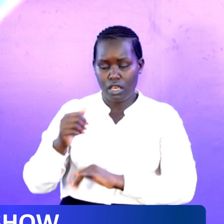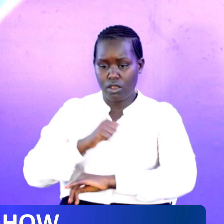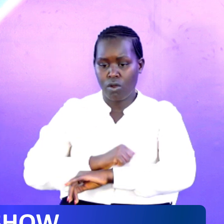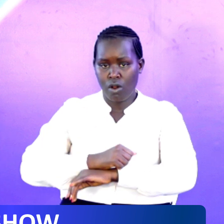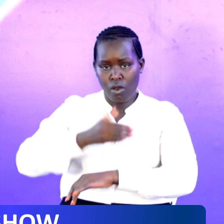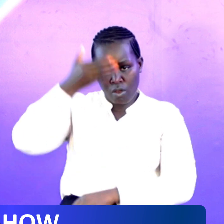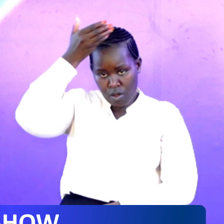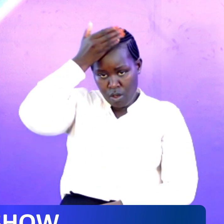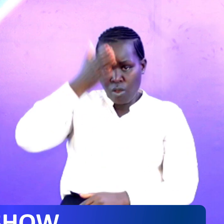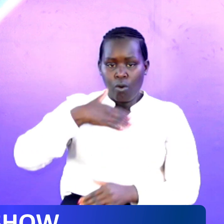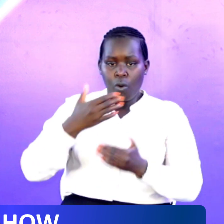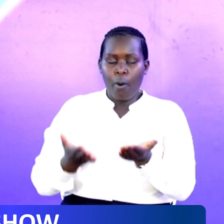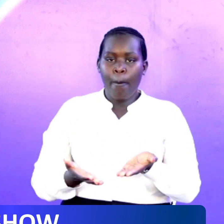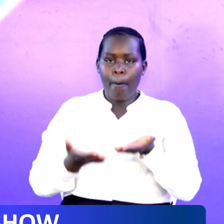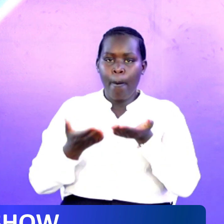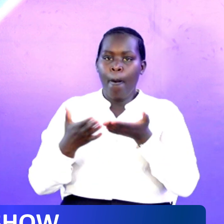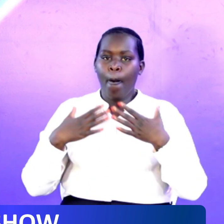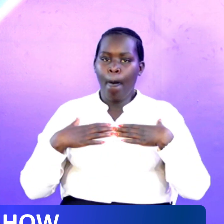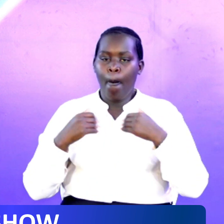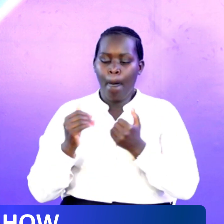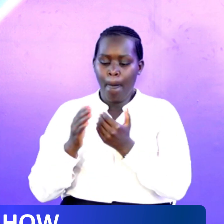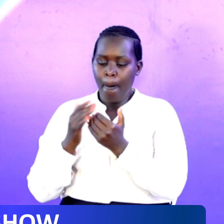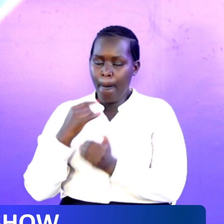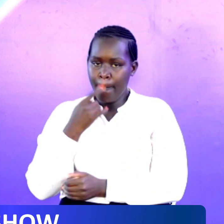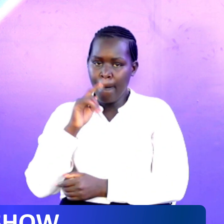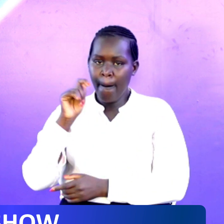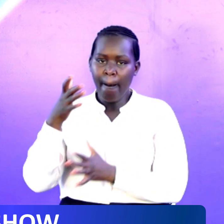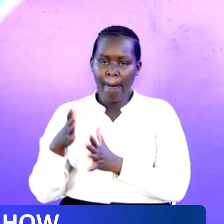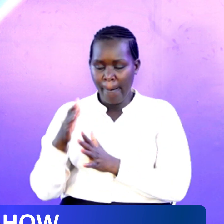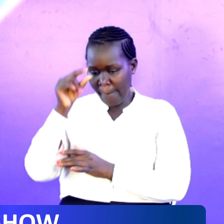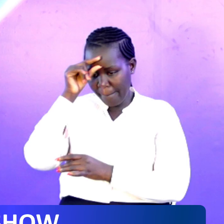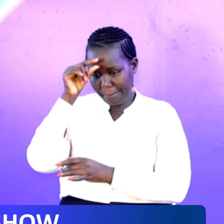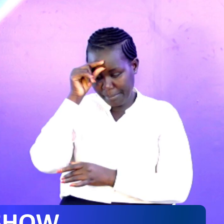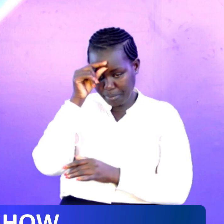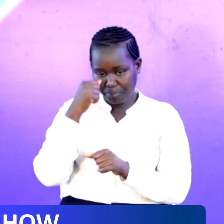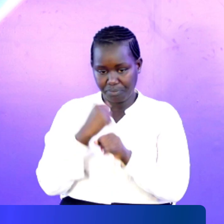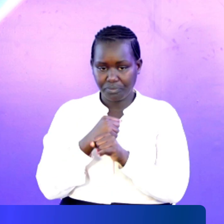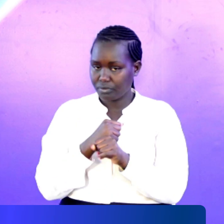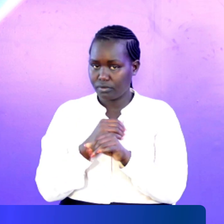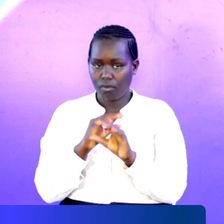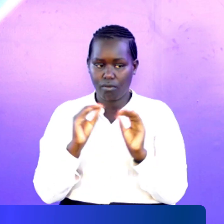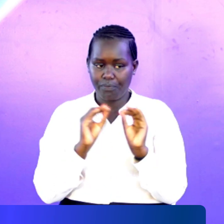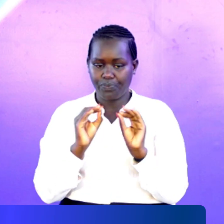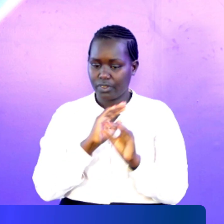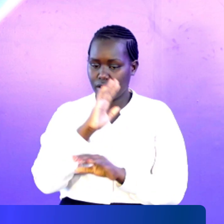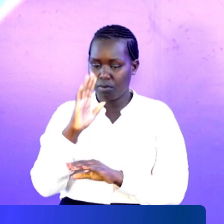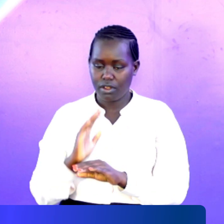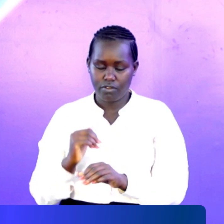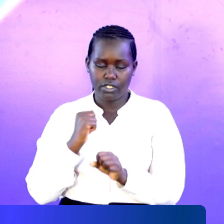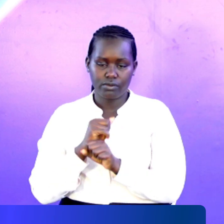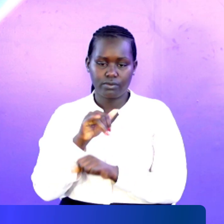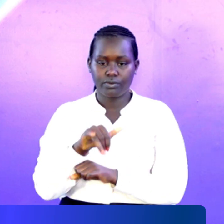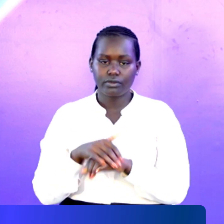We want to advance healthcare to Kenyans because the government is not doing it, won't do it, would never do it.